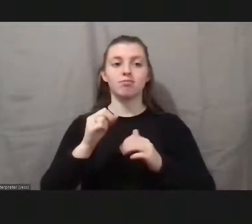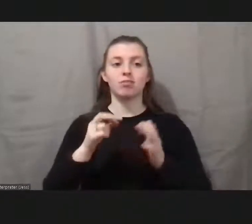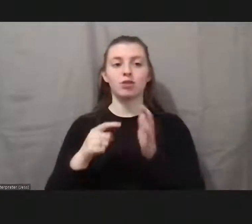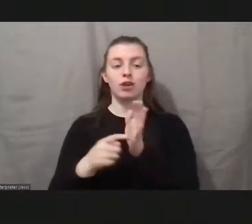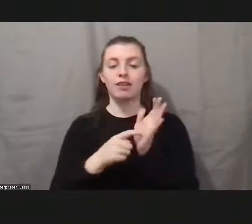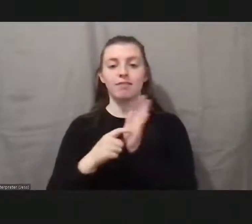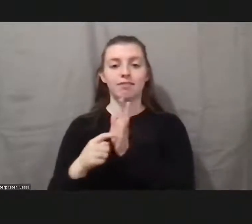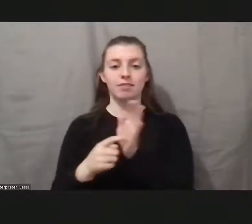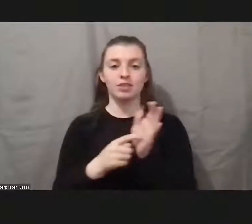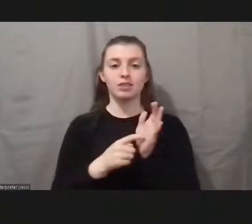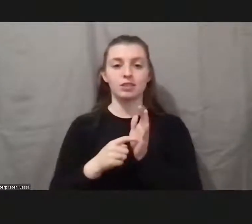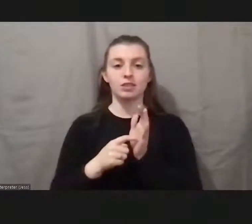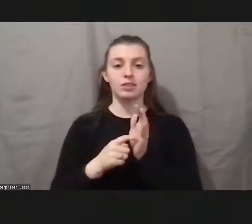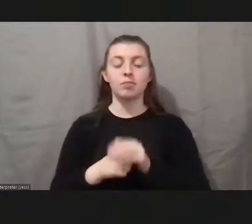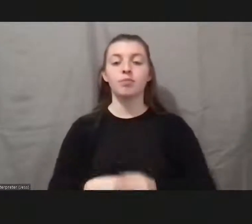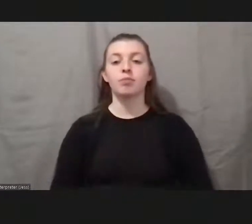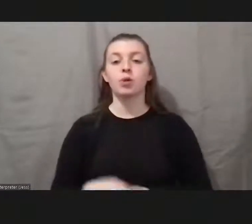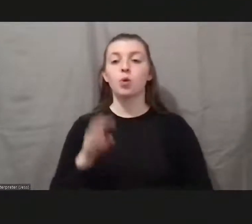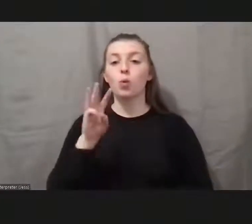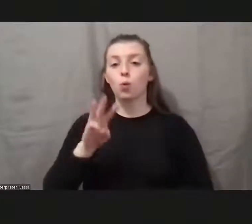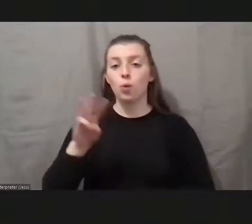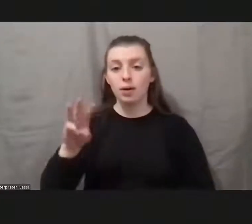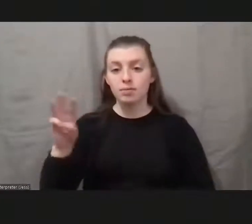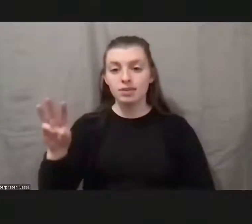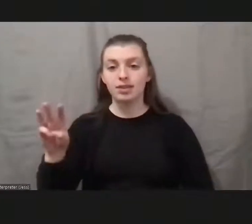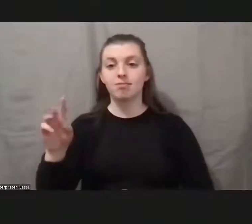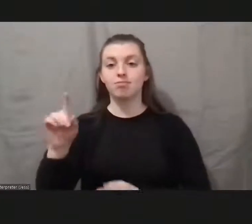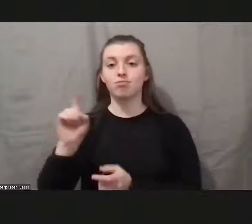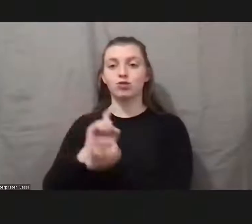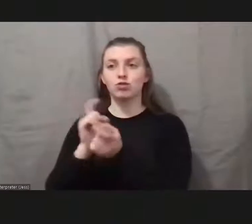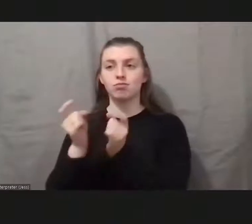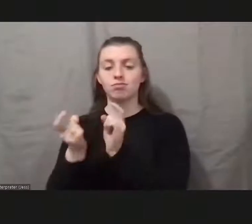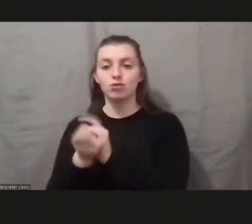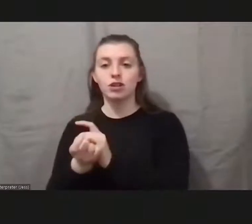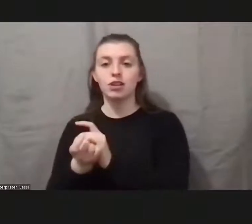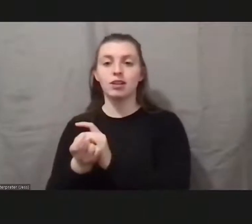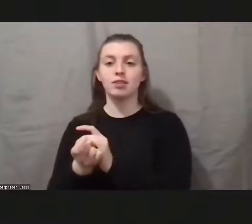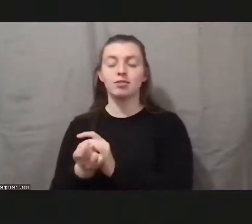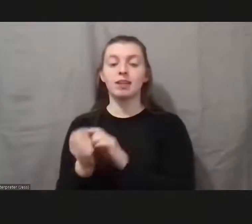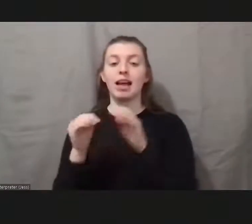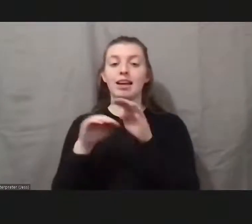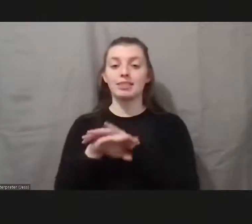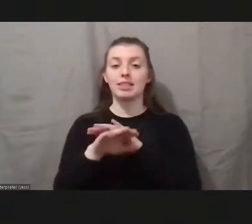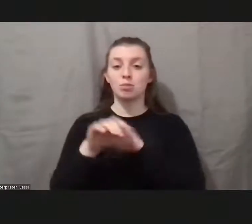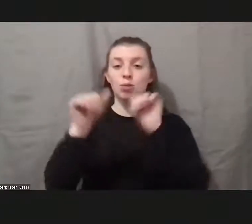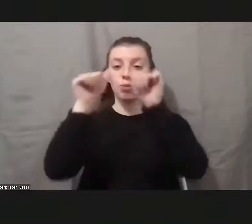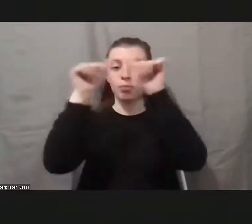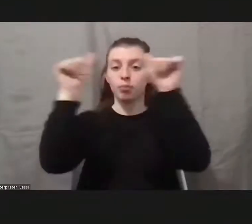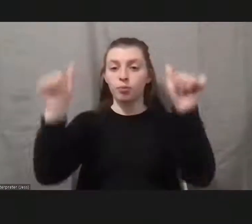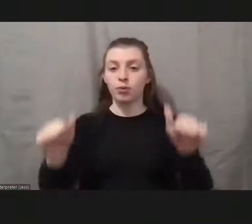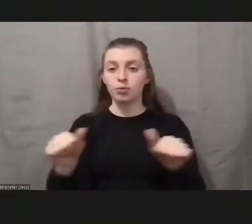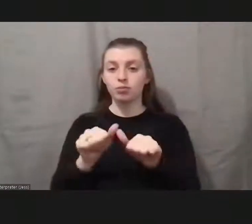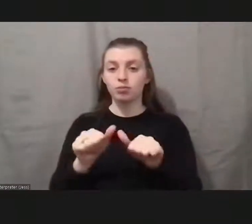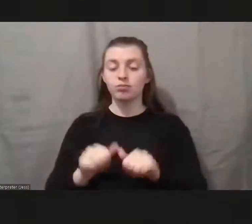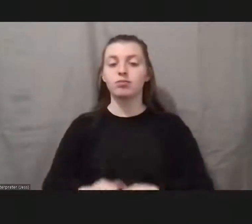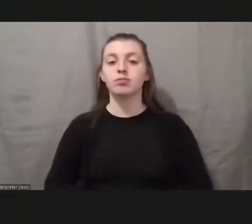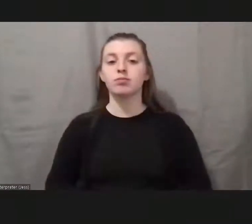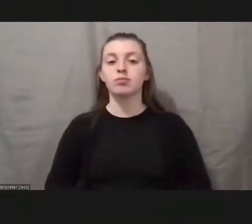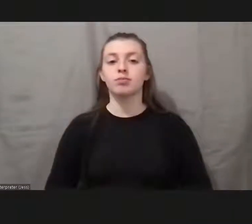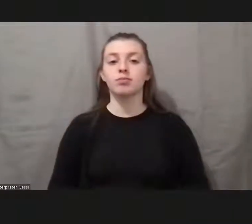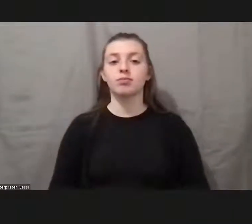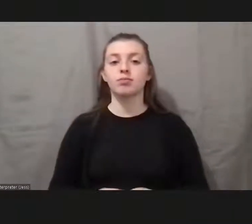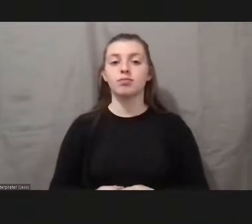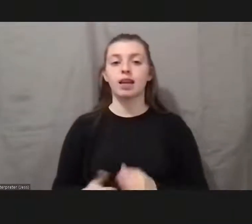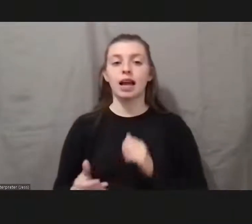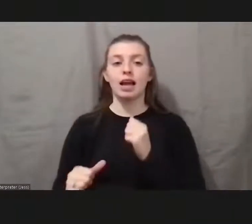a website or having accessible web design, accessible signage, and also assistive technologies.